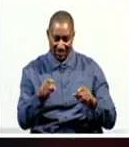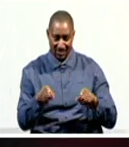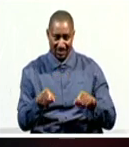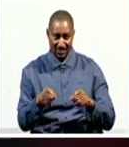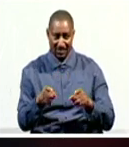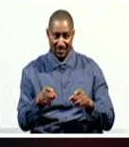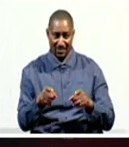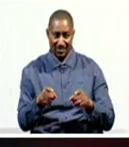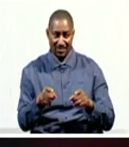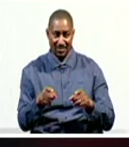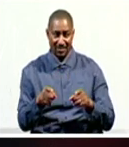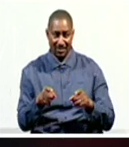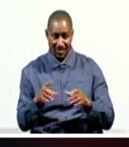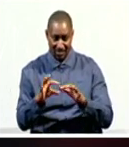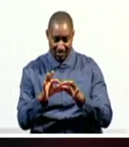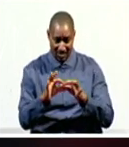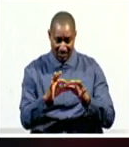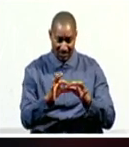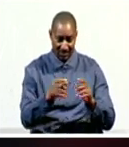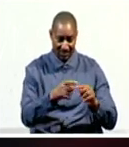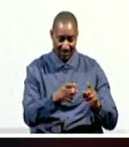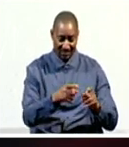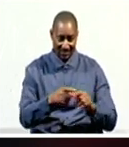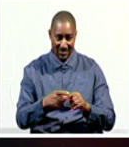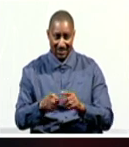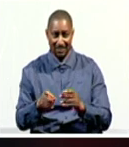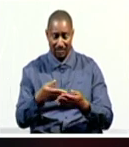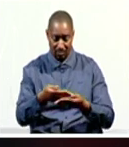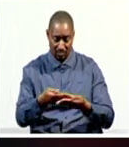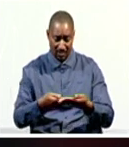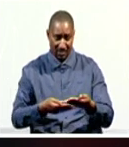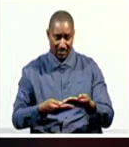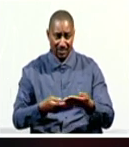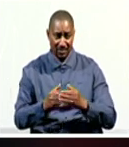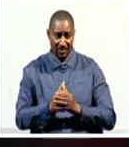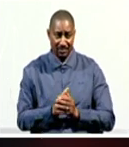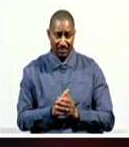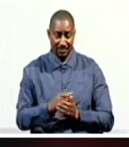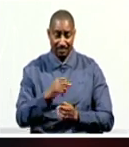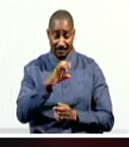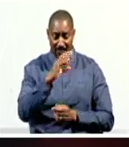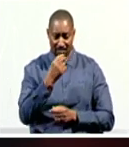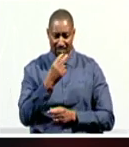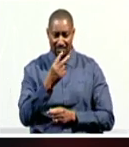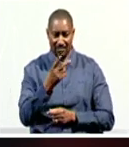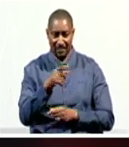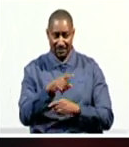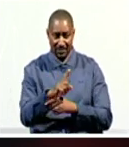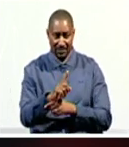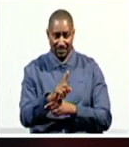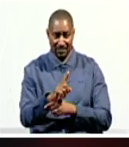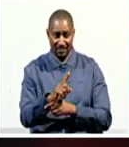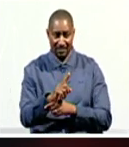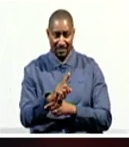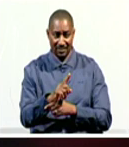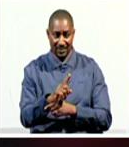a cross-pollination of various other documents. If you look at Harambee Prosperity 1 and 2, where the pillars